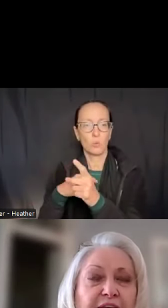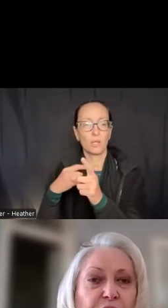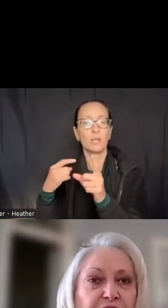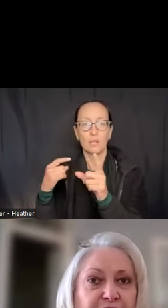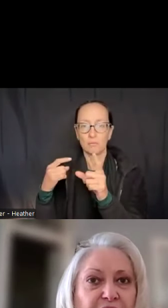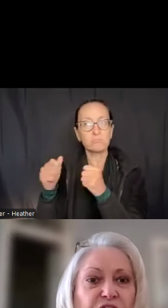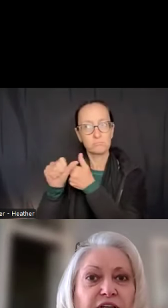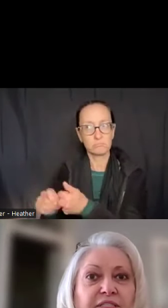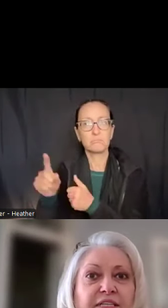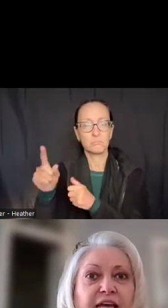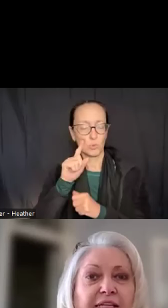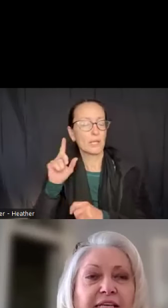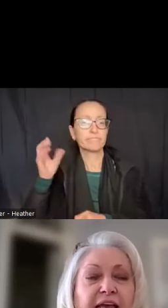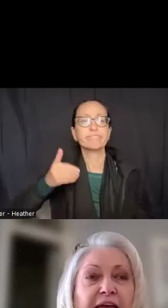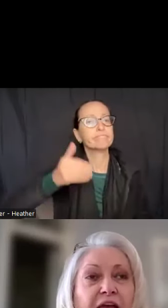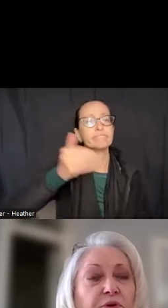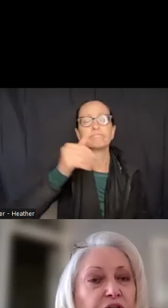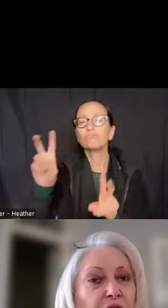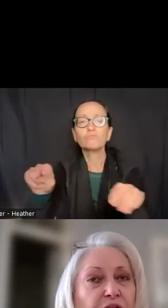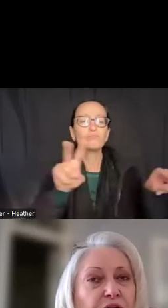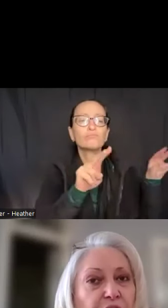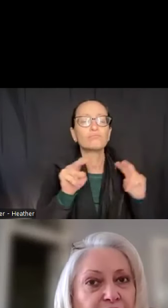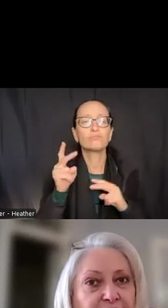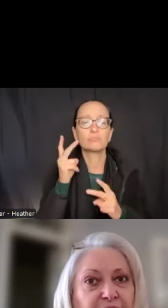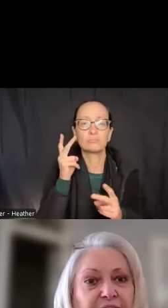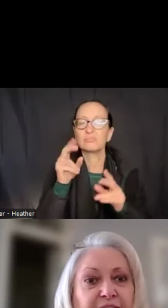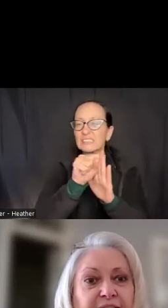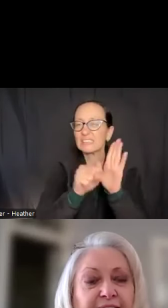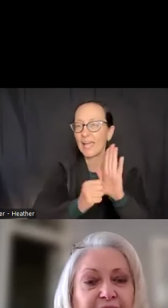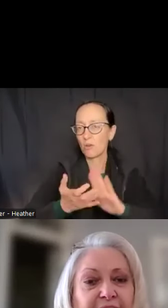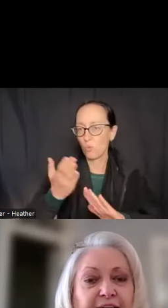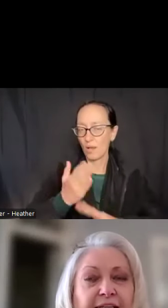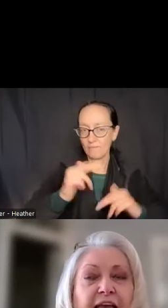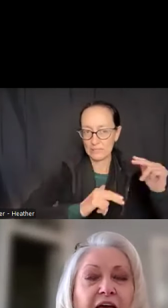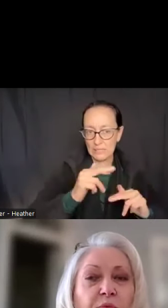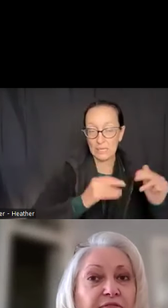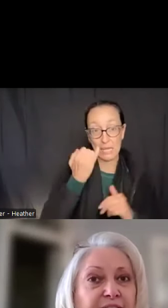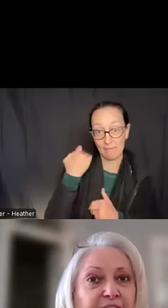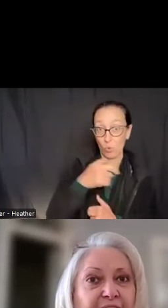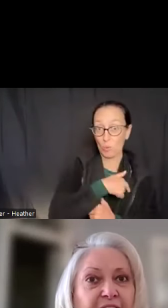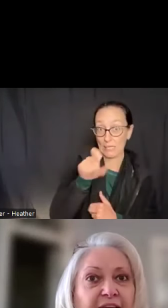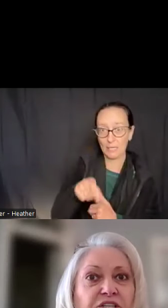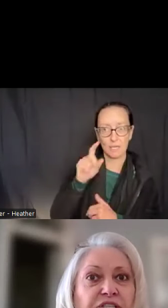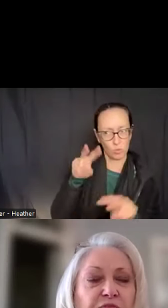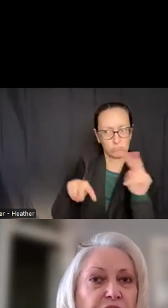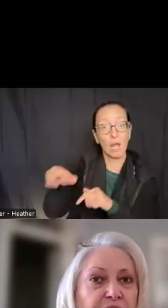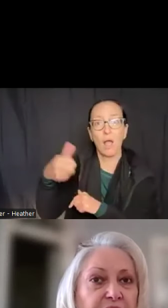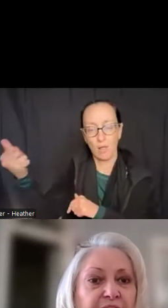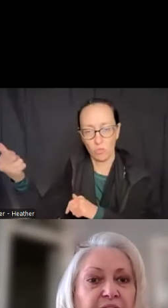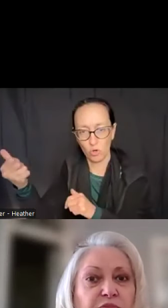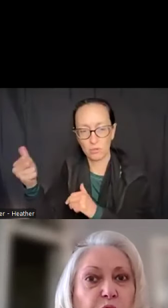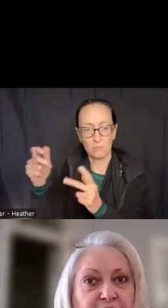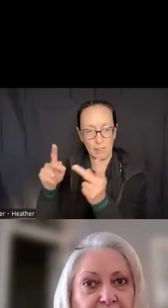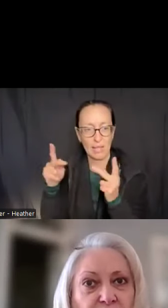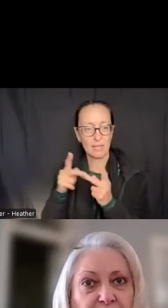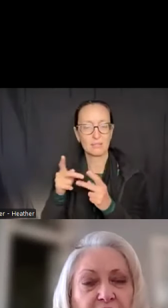to state-run facilities across the state, and we do go into other facilities as needed. We investigate allegations of abuse,